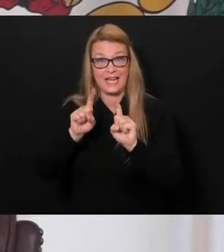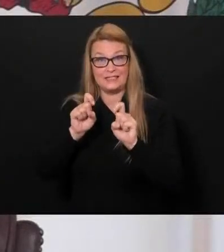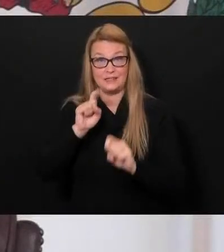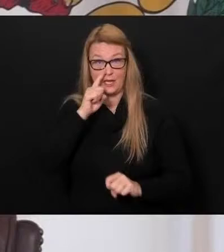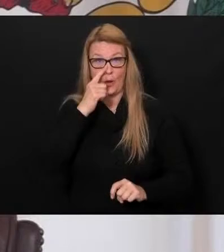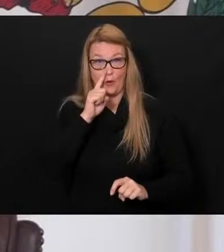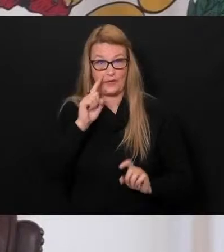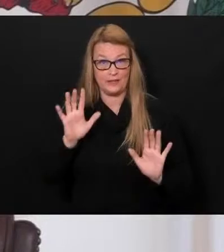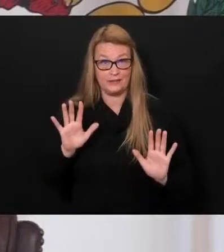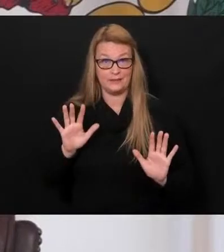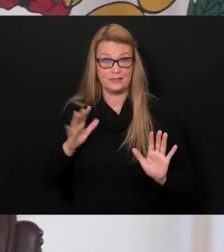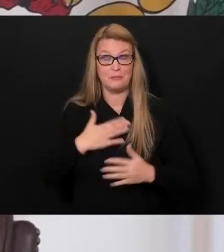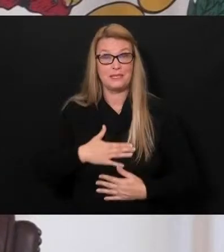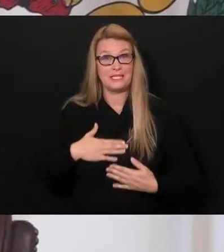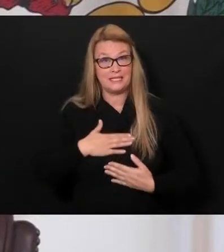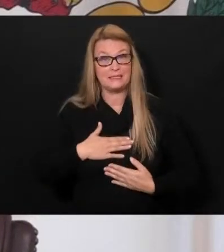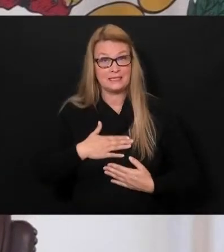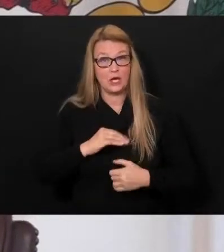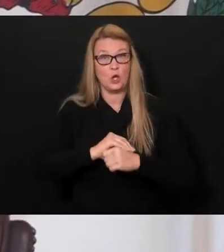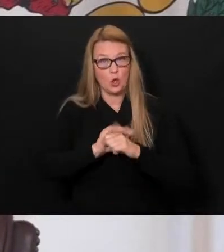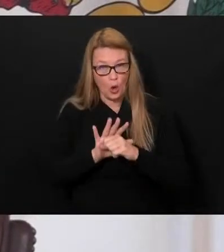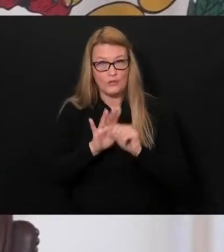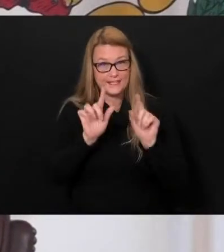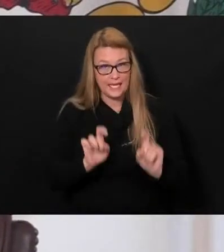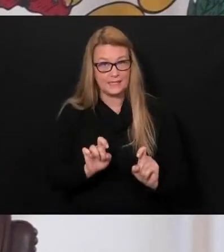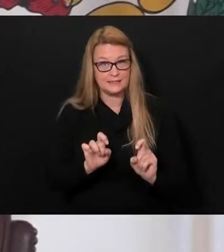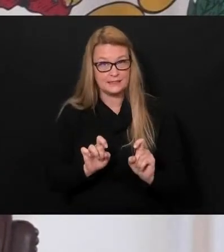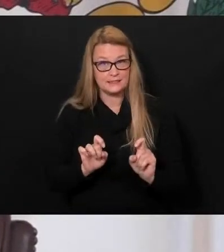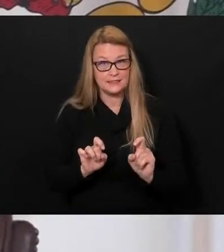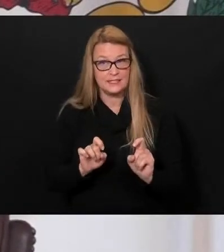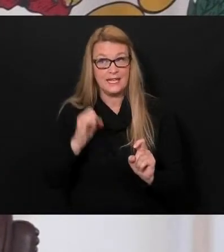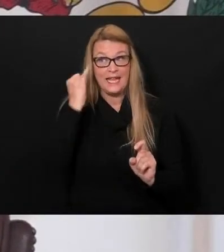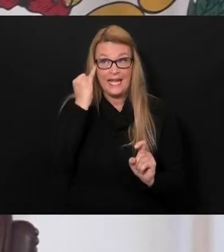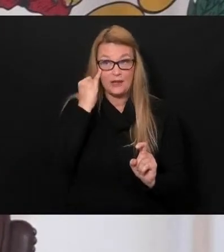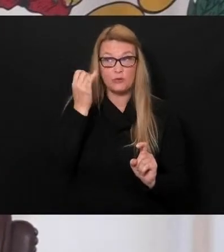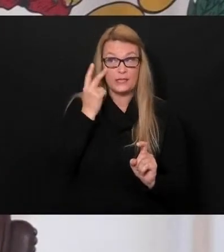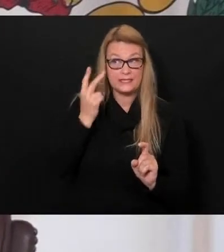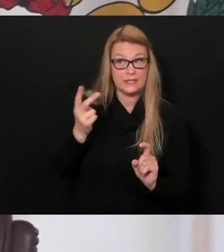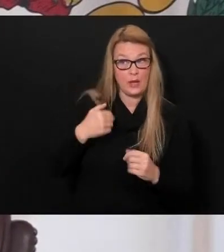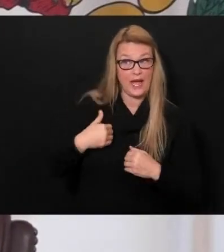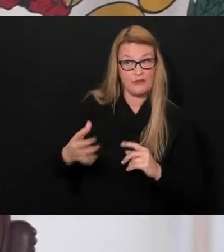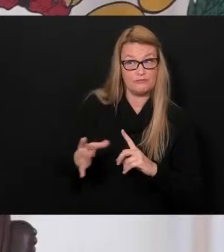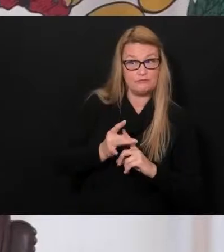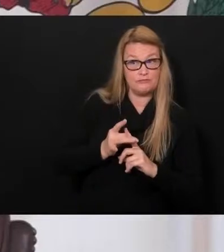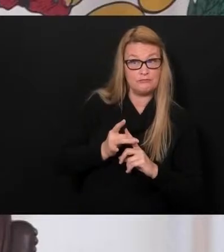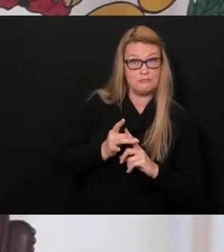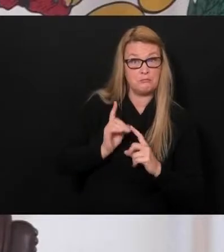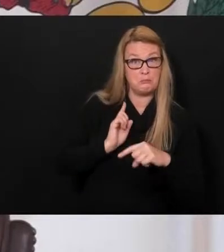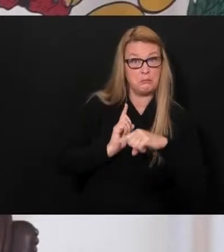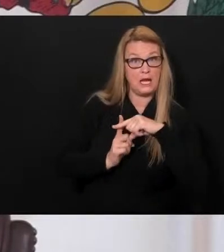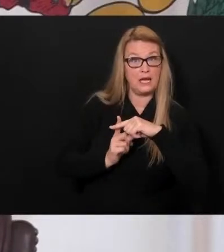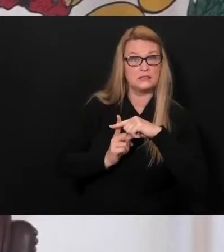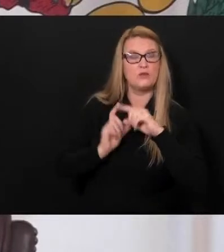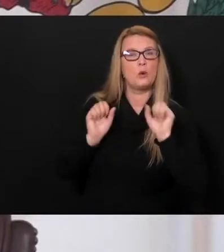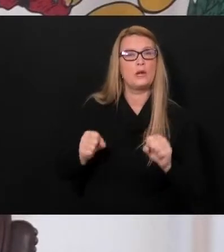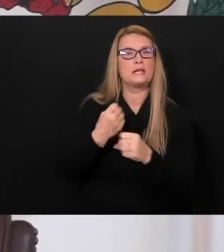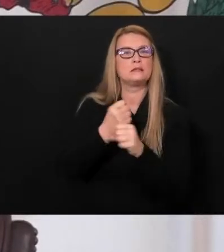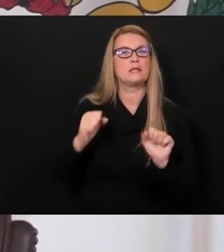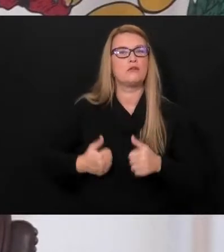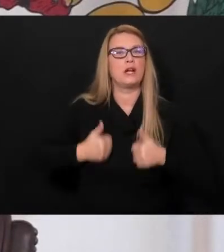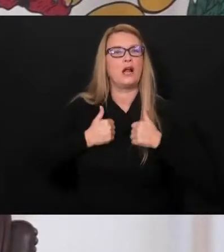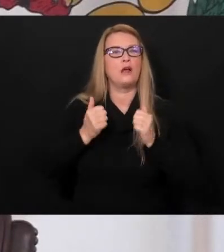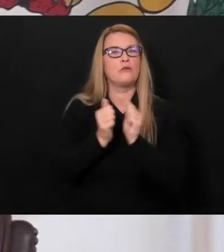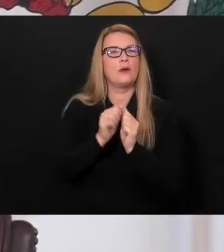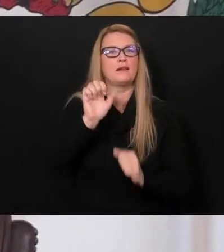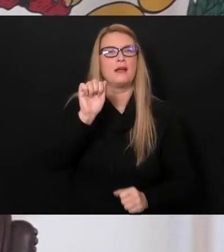immediately. Get a COVID test. And really and truly, if we find out that it's positive, we'll get you the antibodies and save your life.